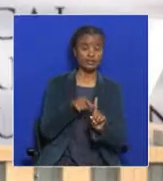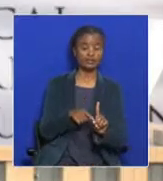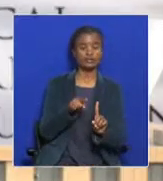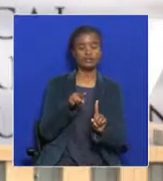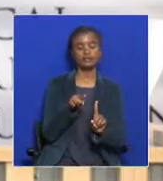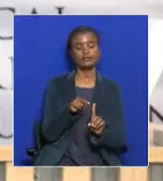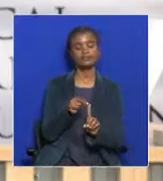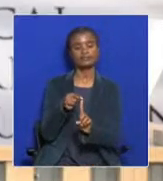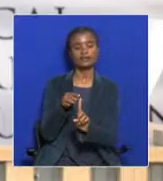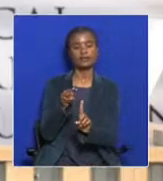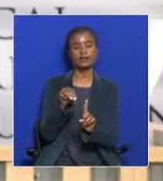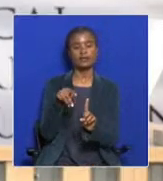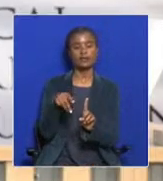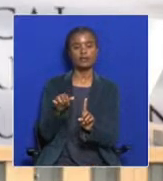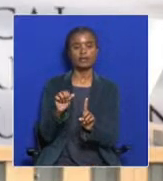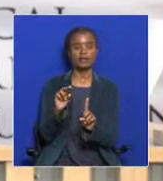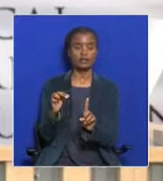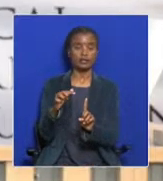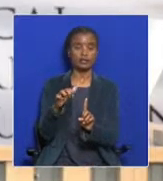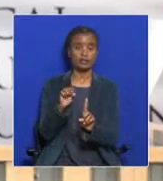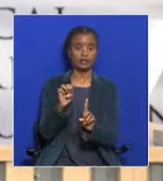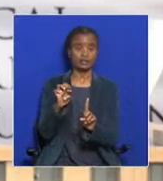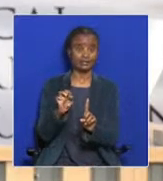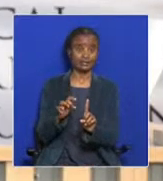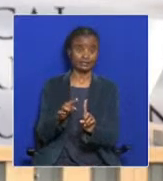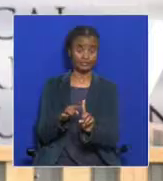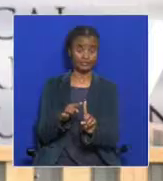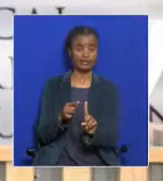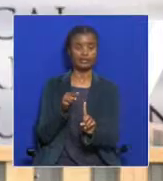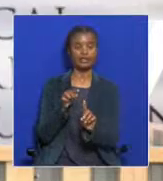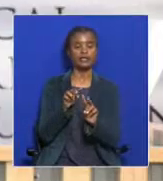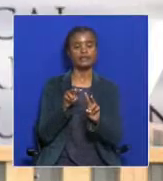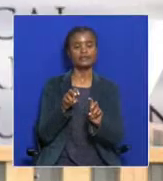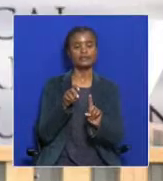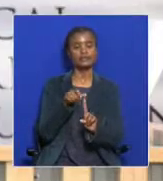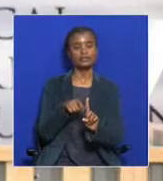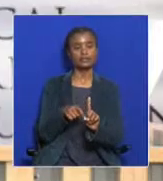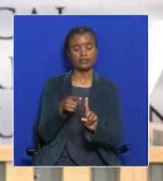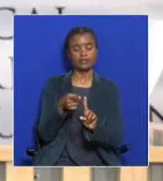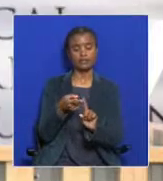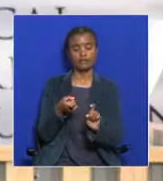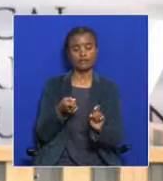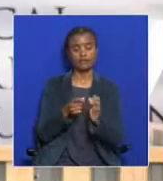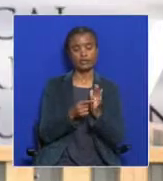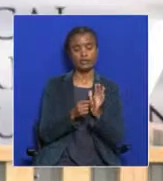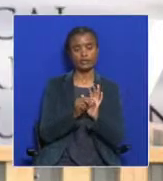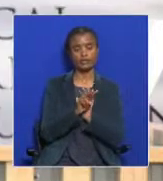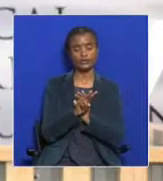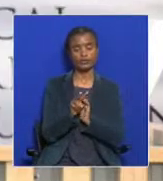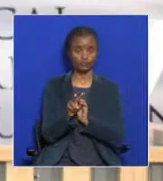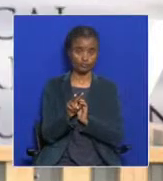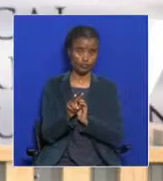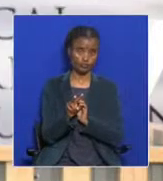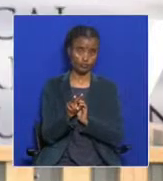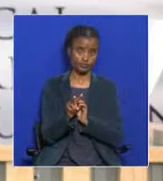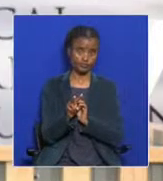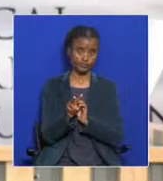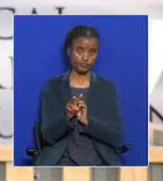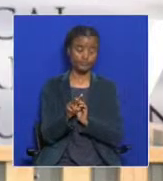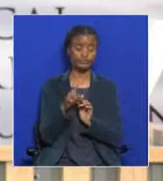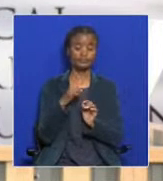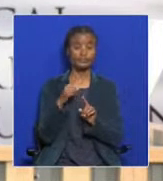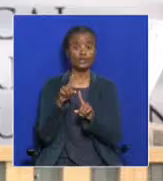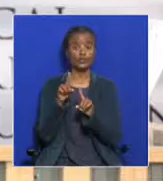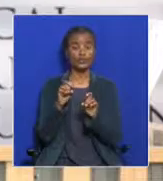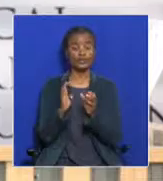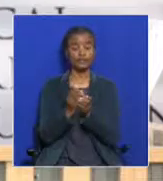Mpangase, he's the investigating officer from the 22nd. He opens that inquiry file, and